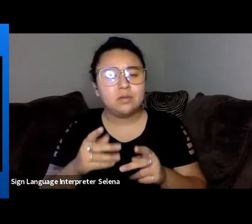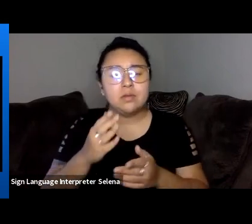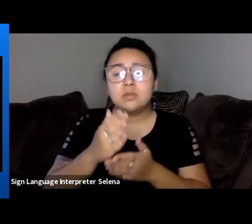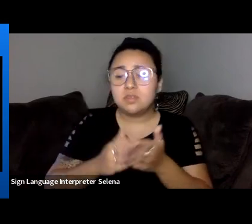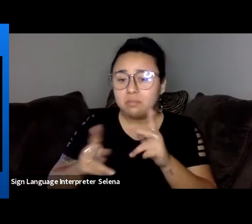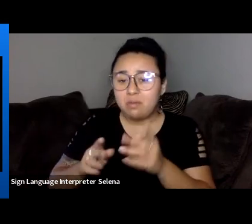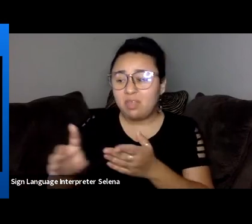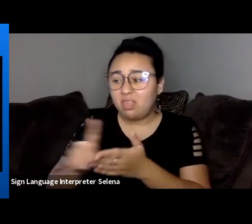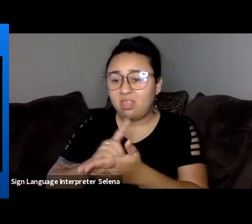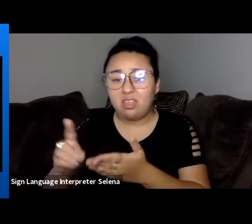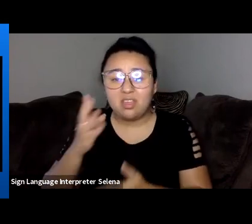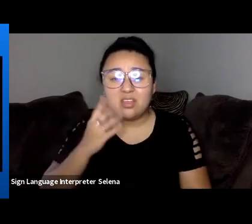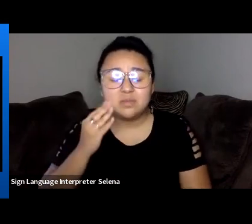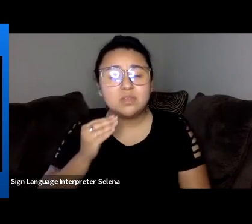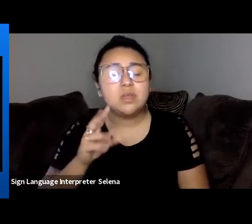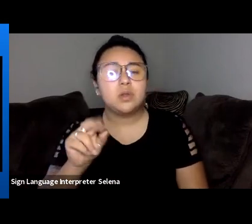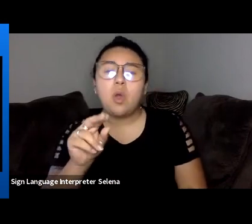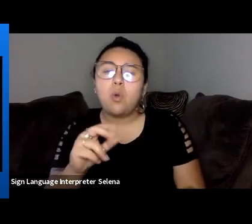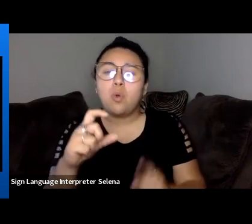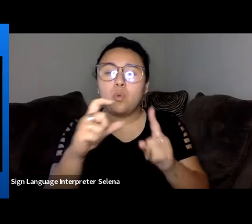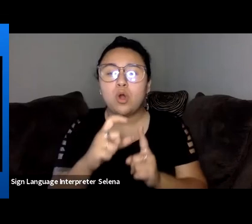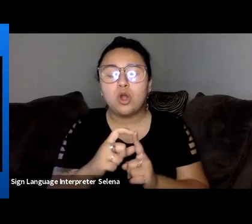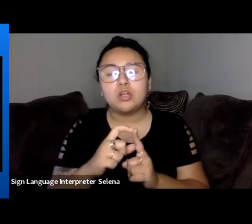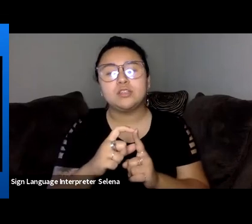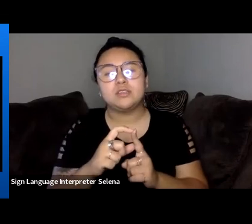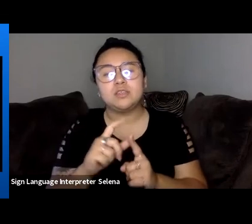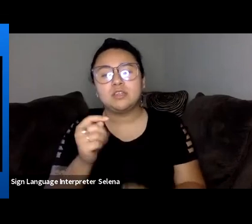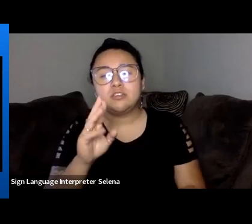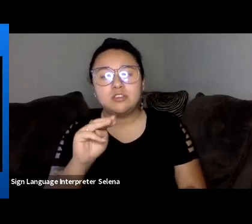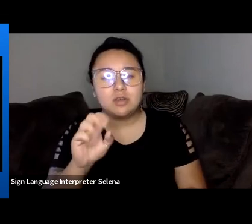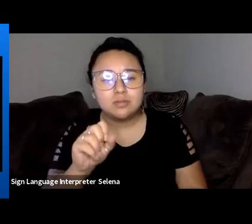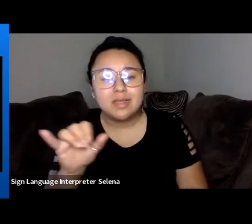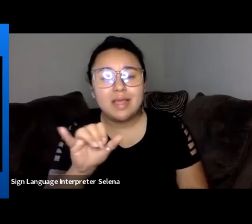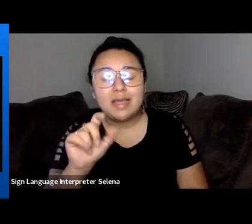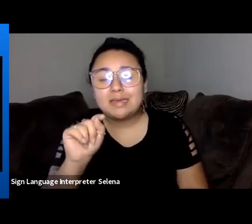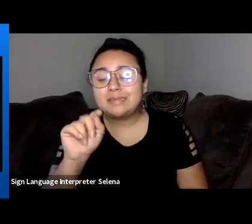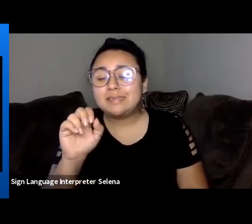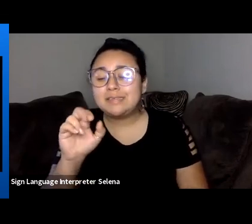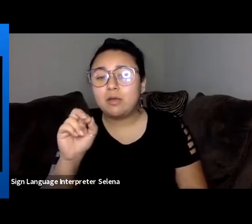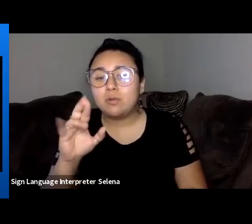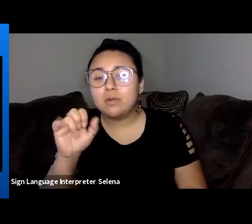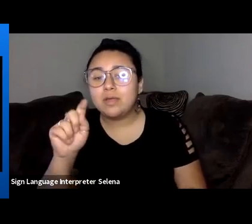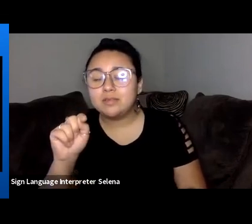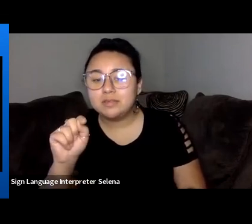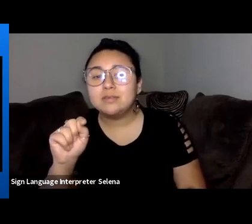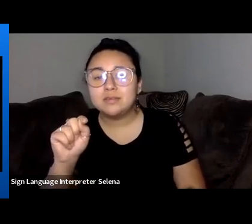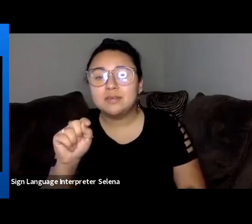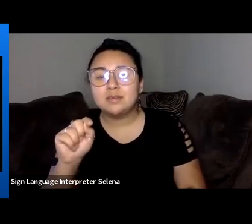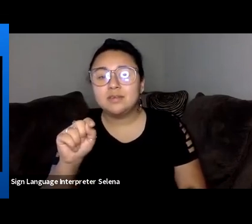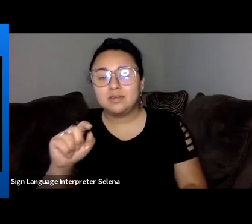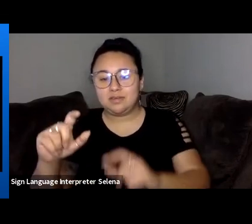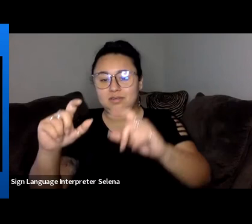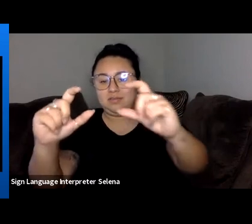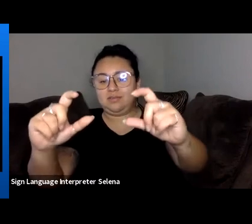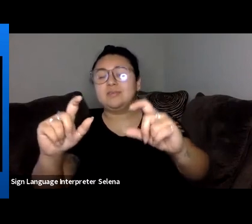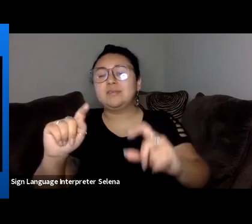It is, in fact, that words and terms like terrorist are actually invented to normalize colonial